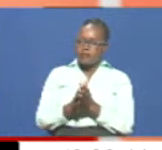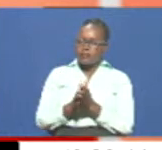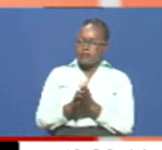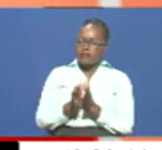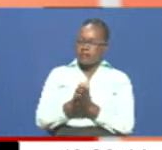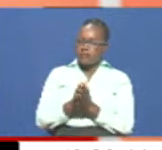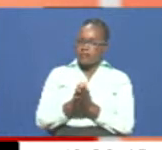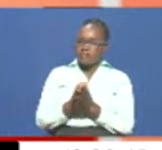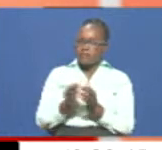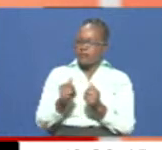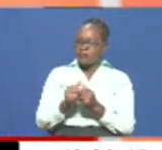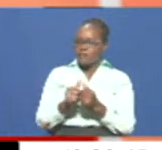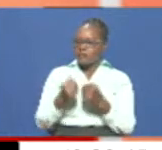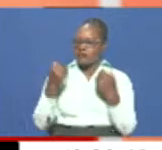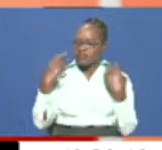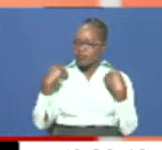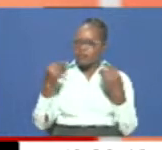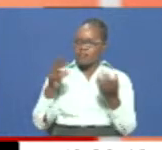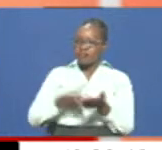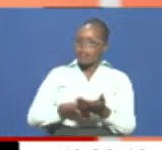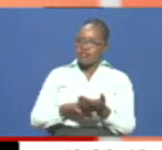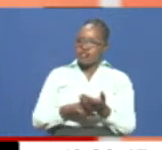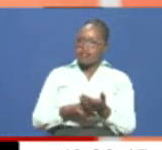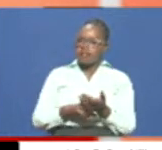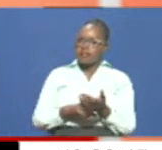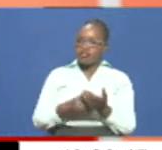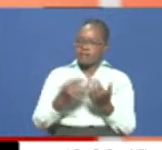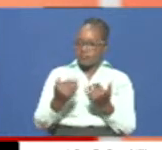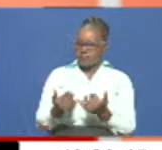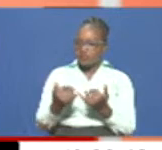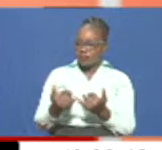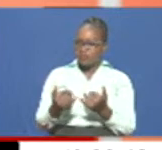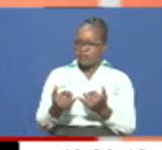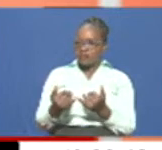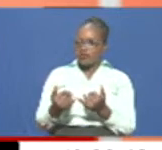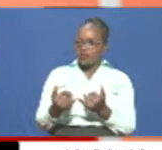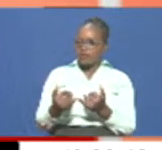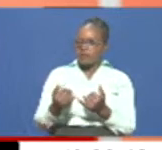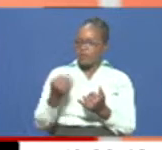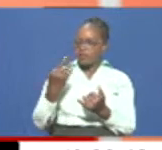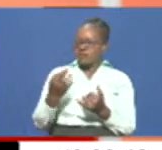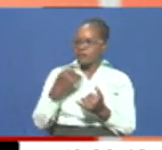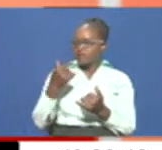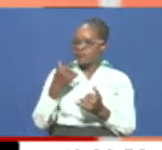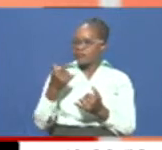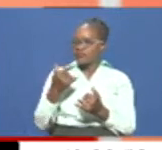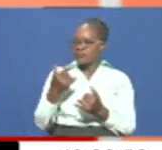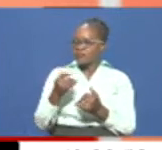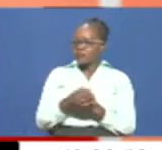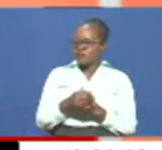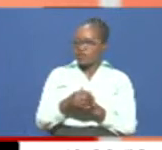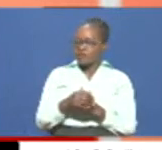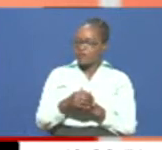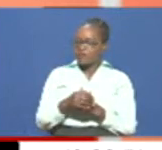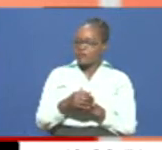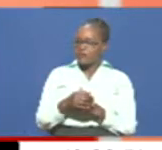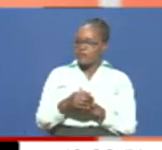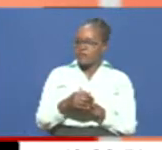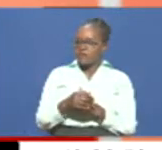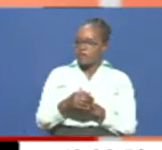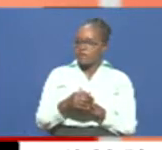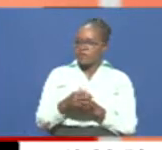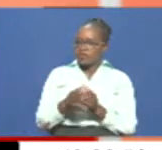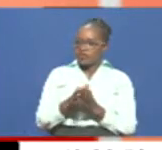with the sports registrar. And right now, the three you mentioned, the scenario is a little bit different than what was there